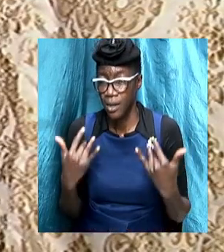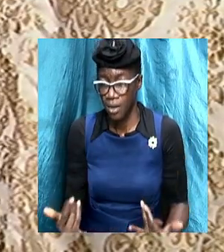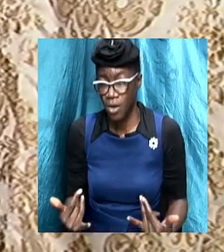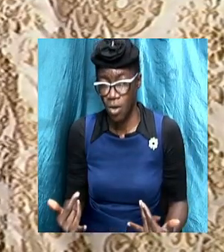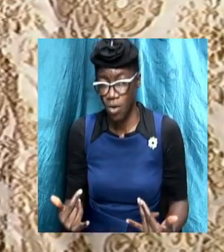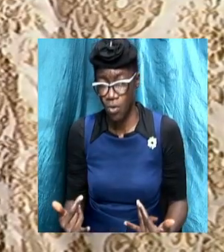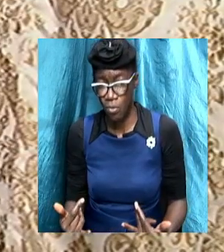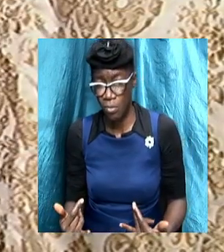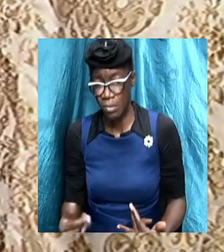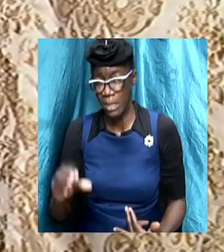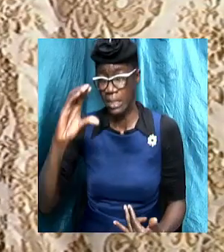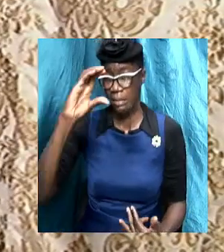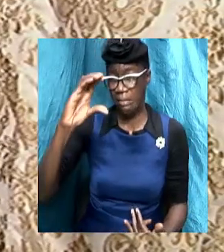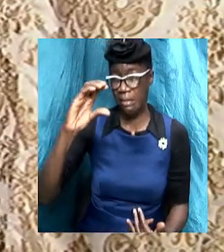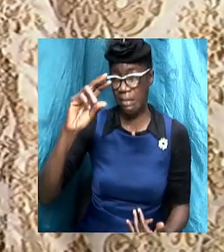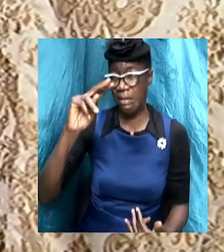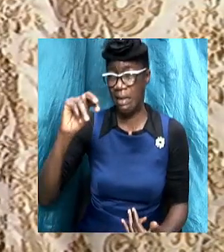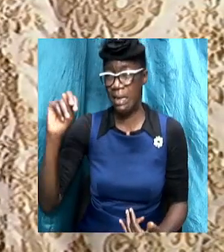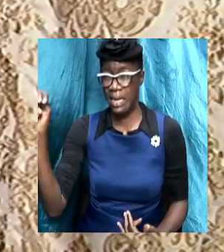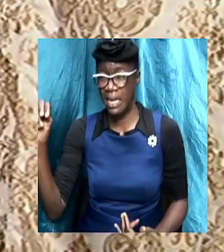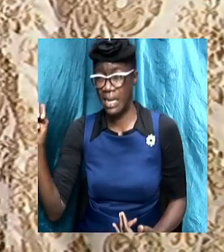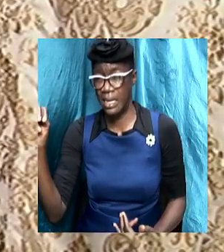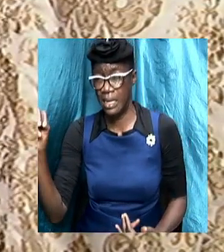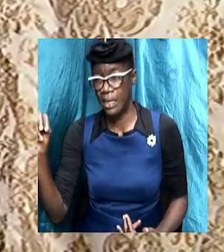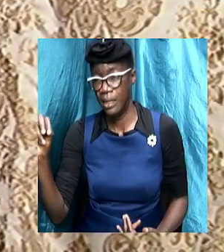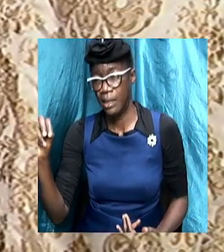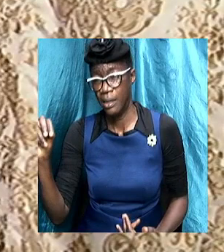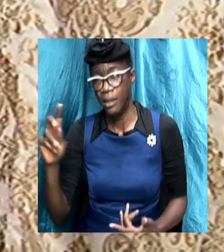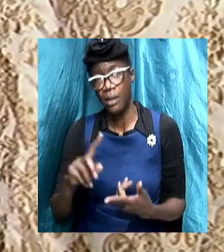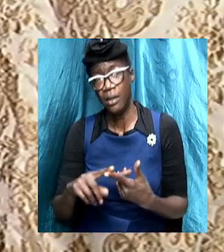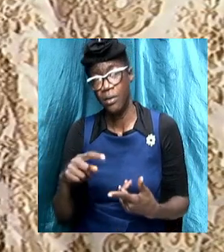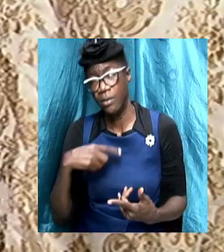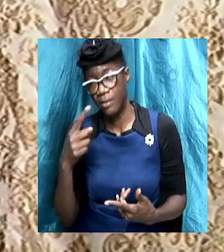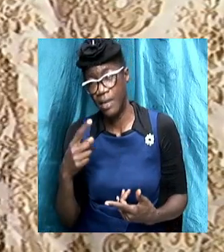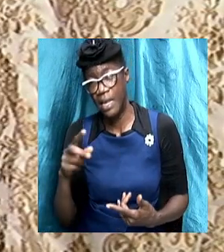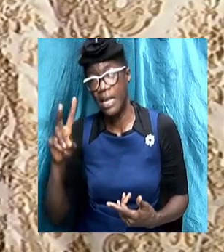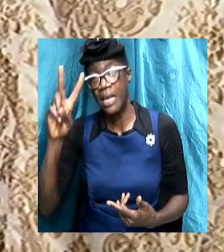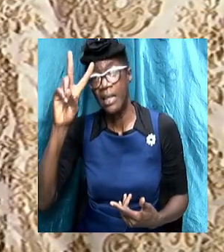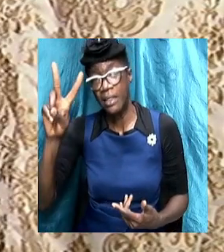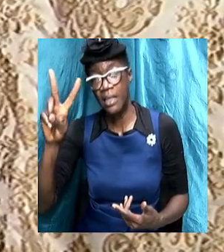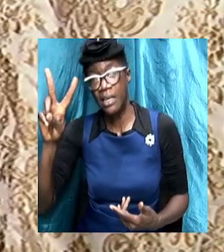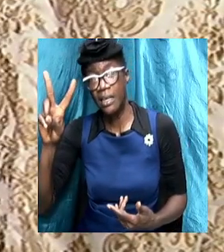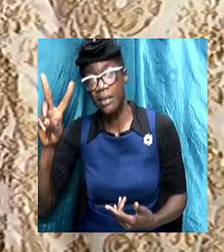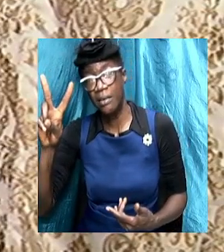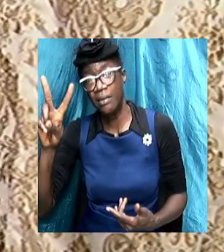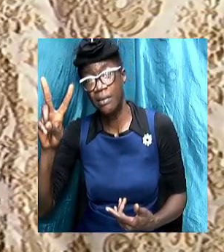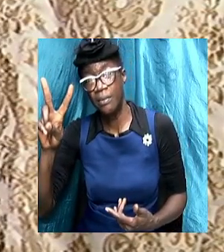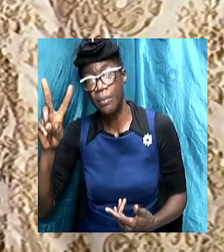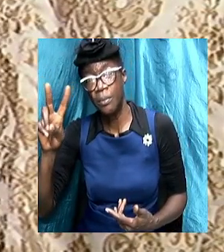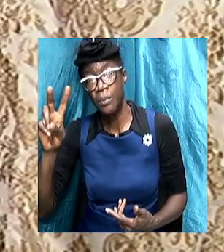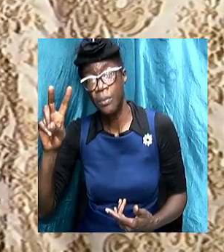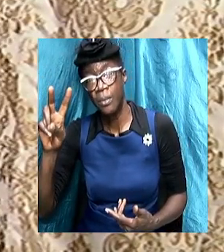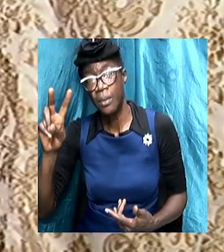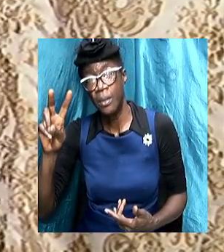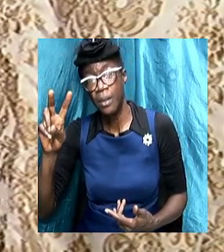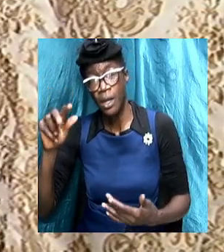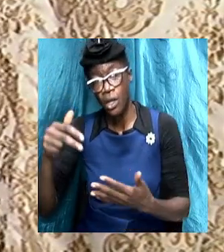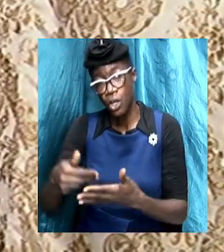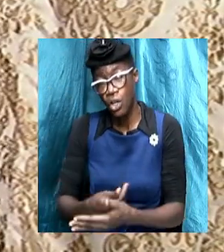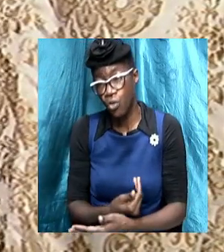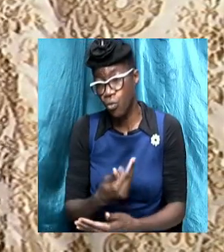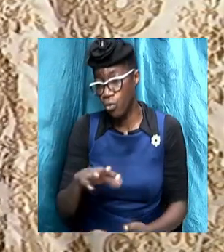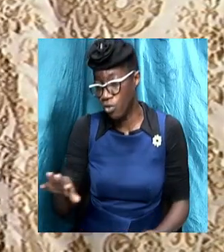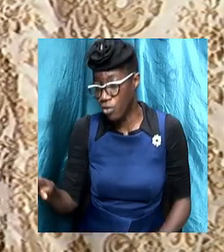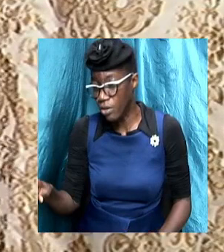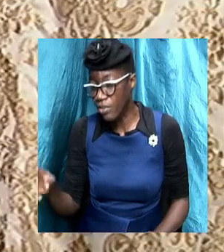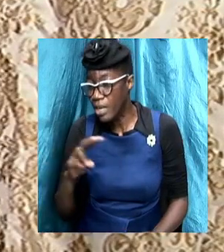dare CNN to decide that these two children are sons? In other words, what the